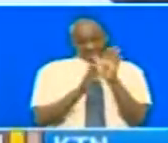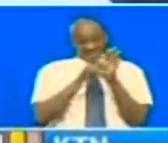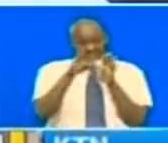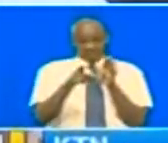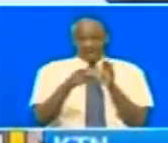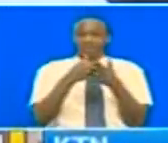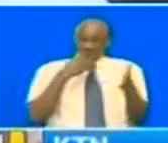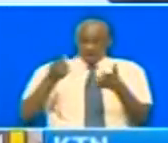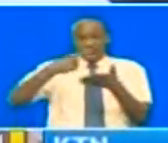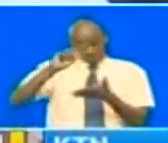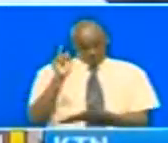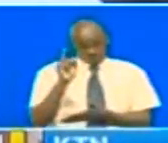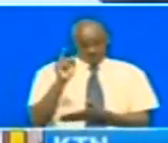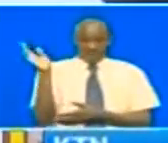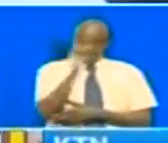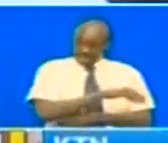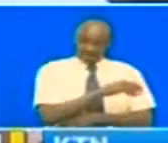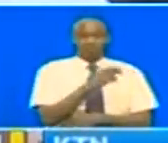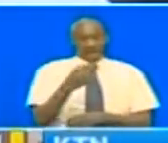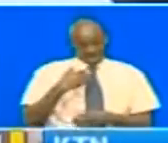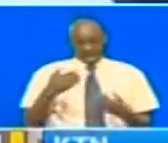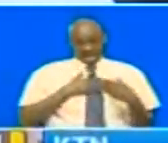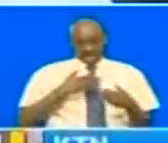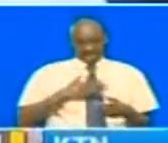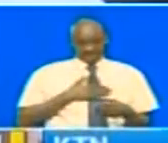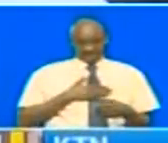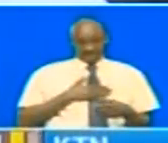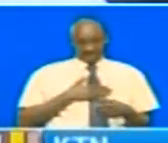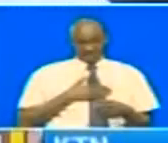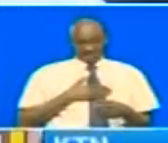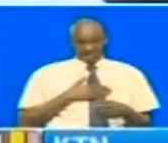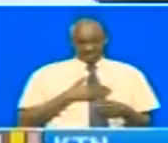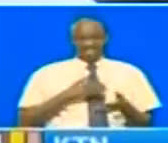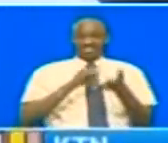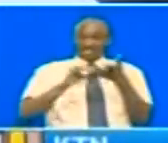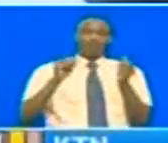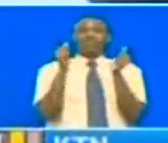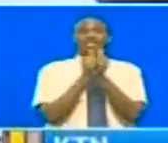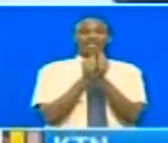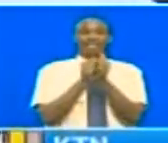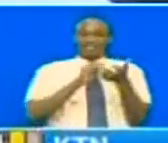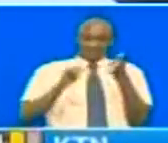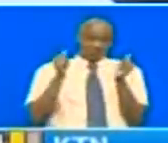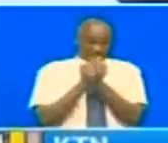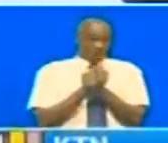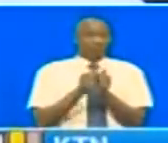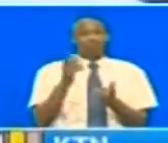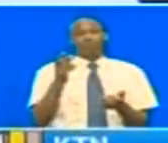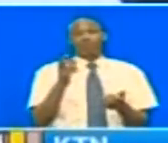mbele waipitishe wakuje back to us as per section 10 of the constitution where consultation has